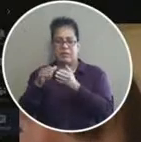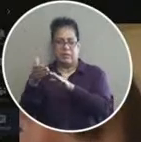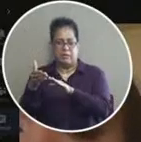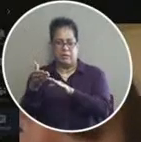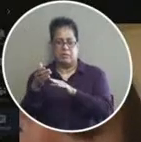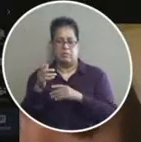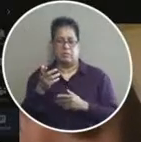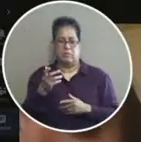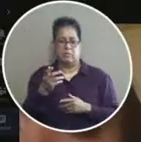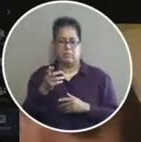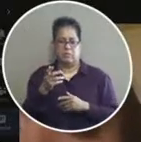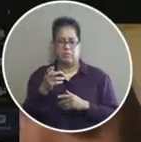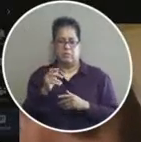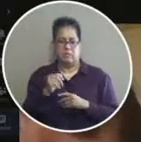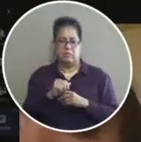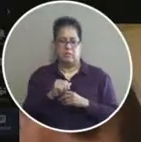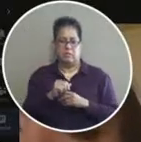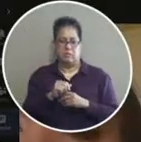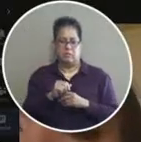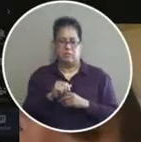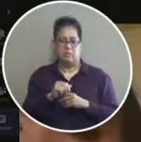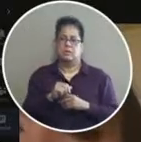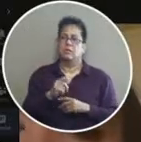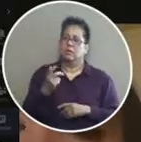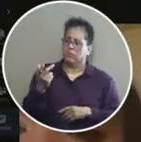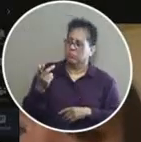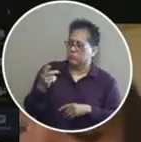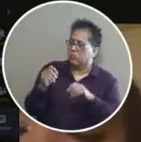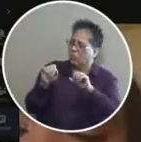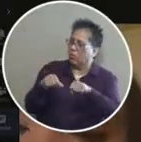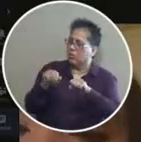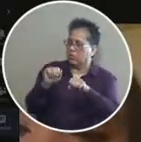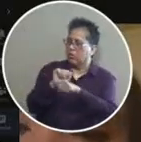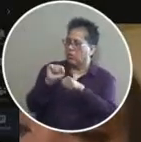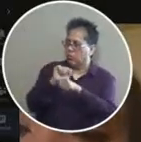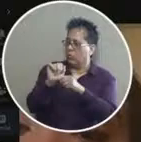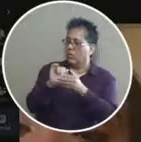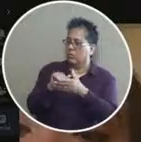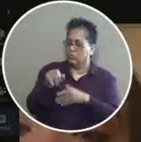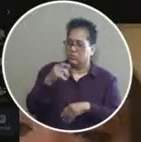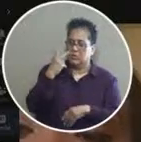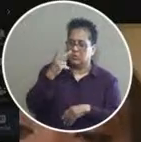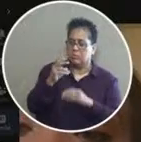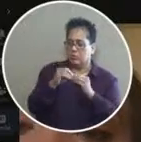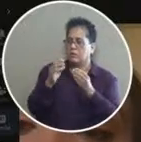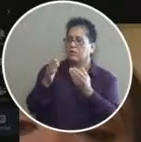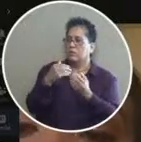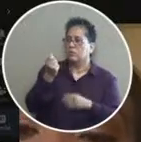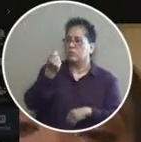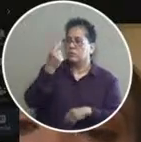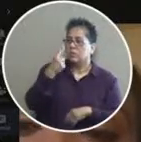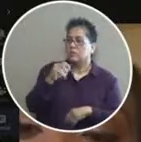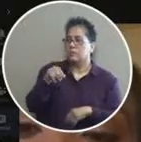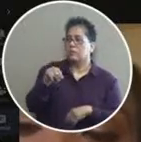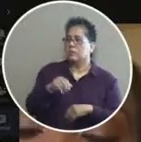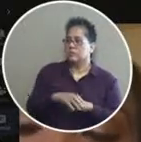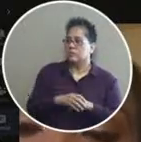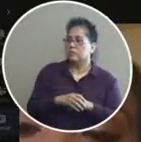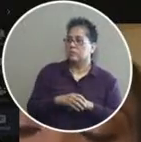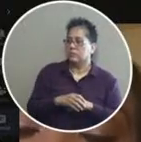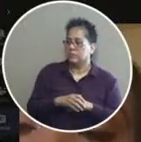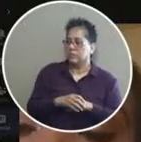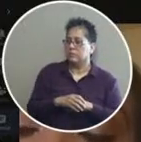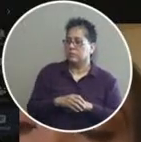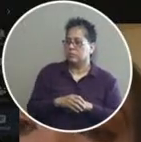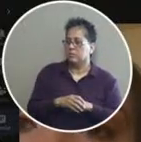we've had, I'm sorry. We will work on that so it can be very easy to understand, definitely.